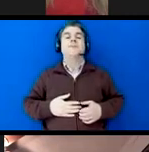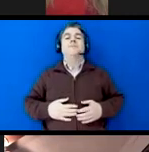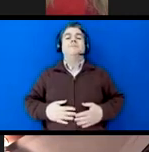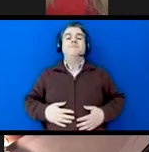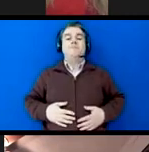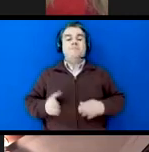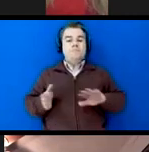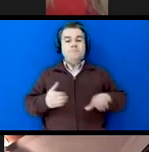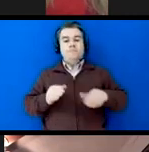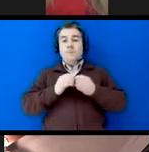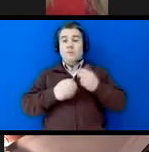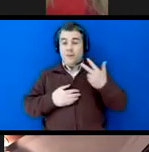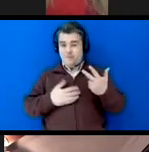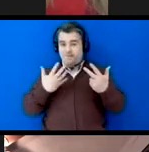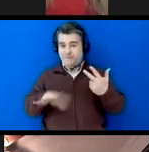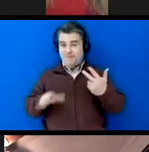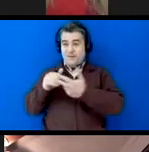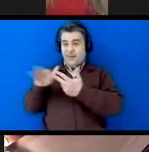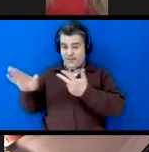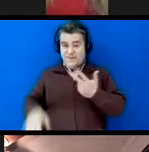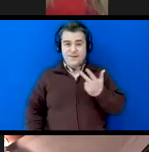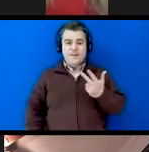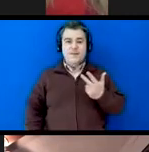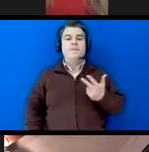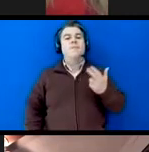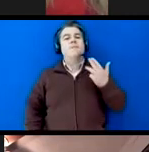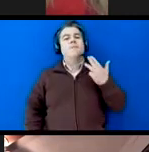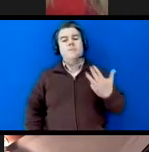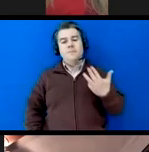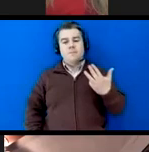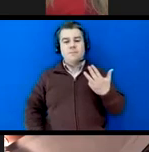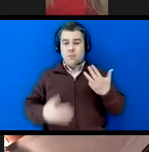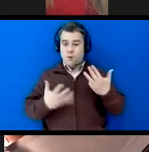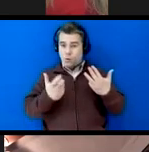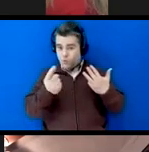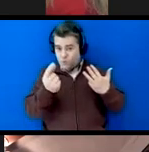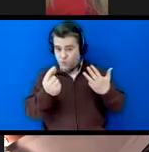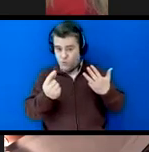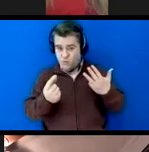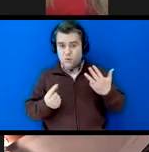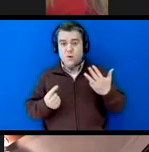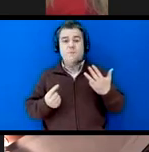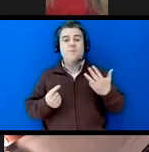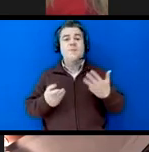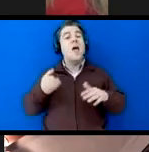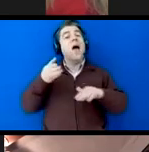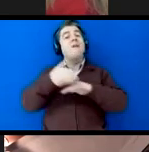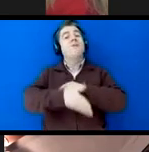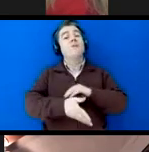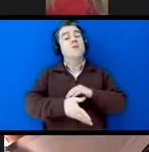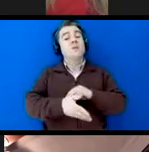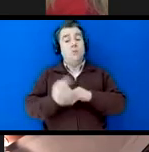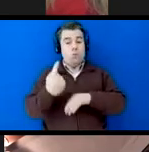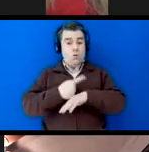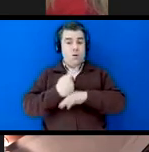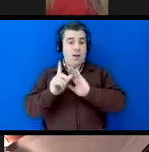over to number 3 where you just sent it. But what we're going to also request you do is afterwards, 1 day later, we're going